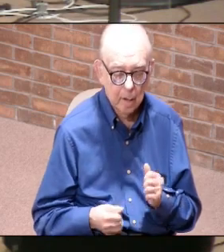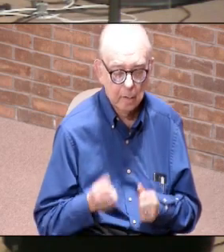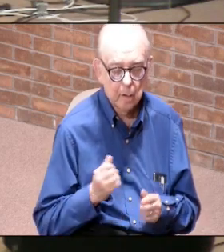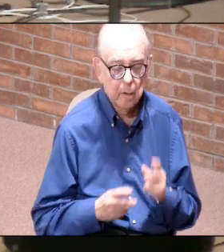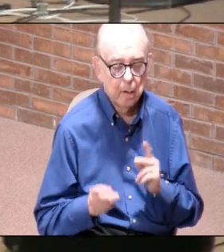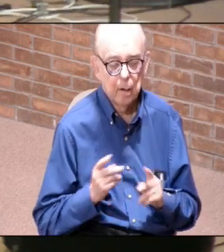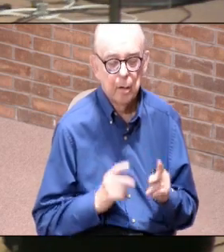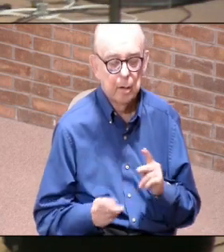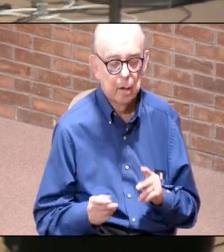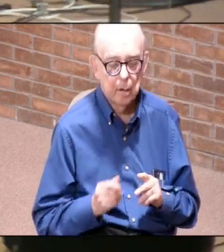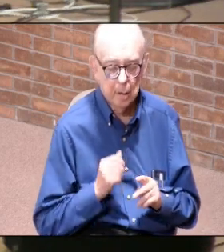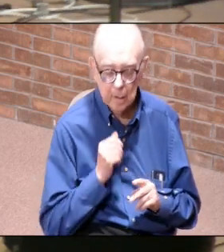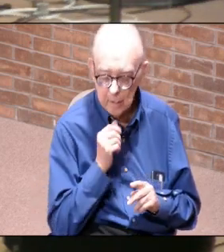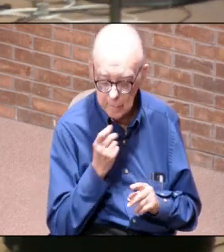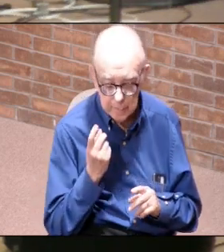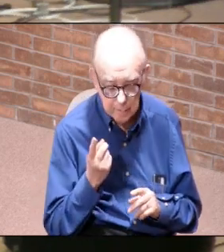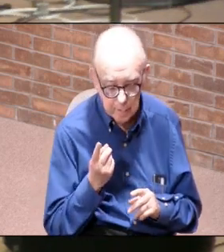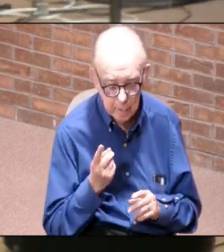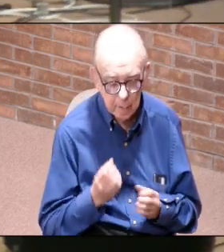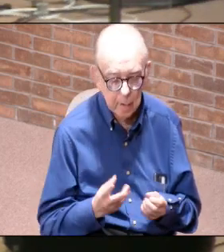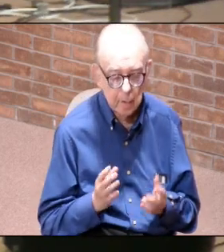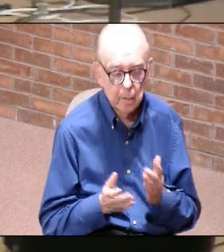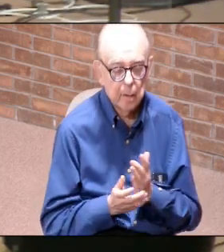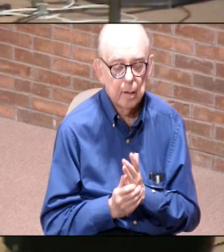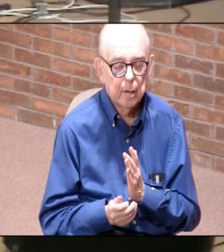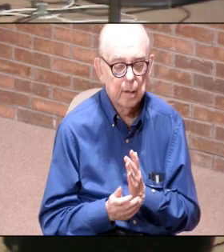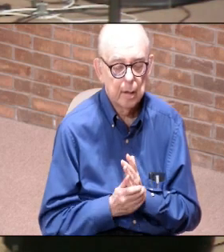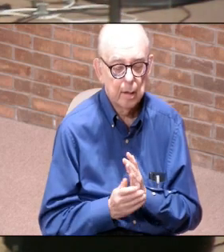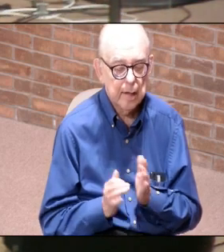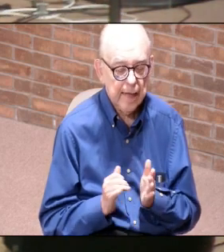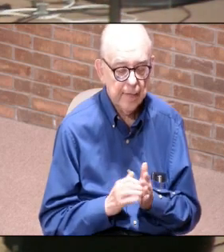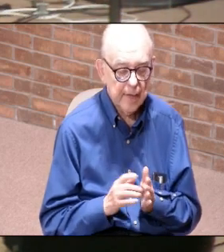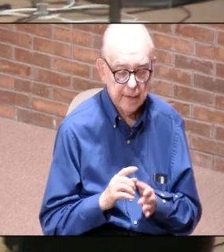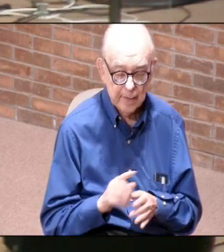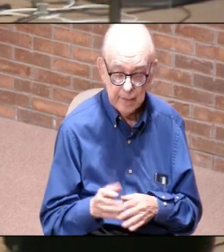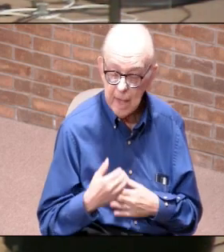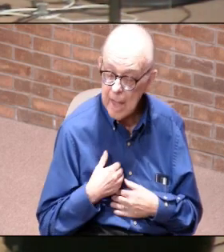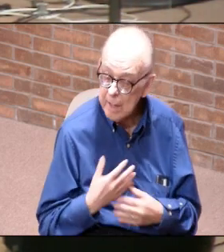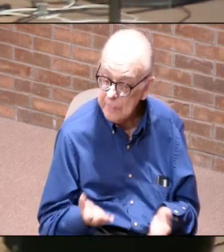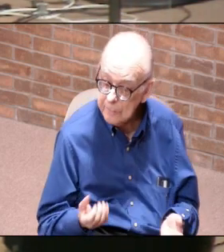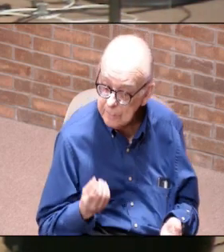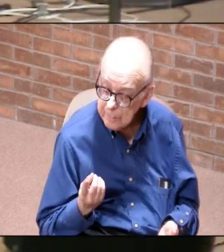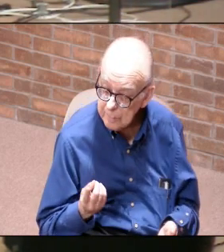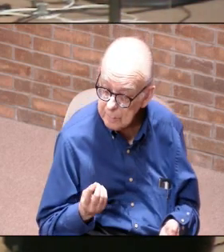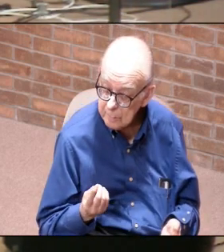most people don't realize how many talents that they have?